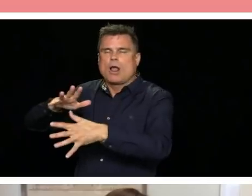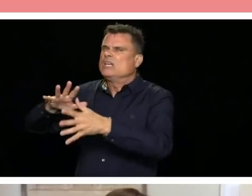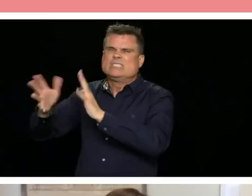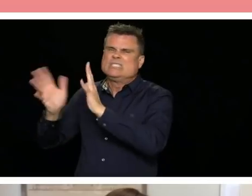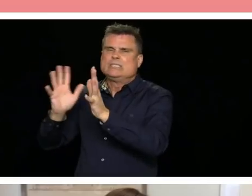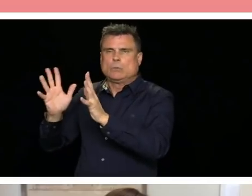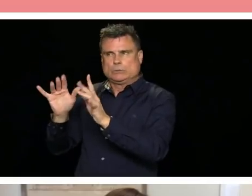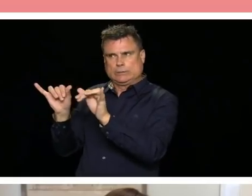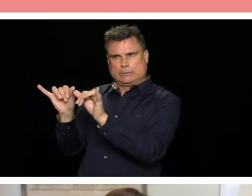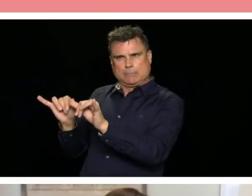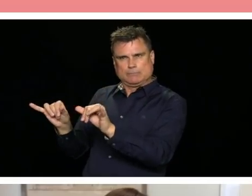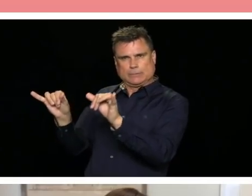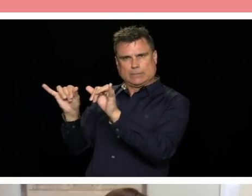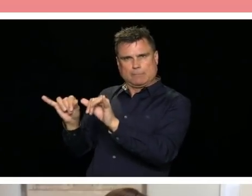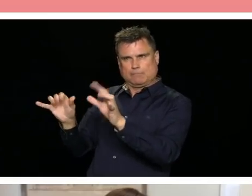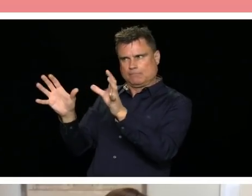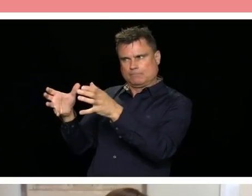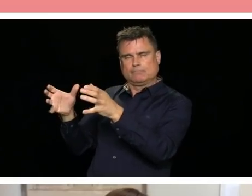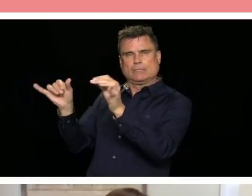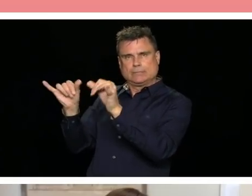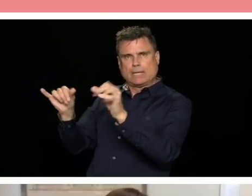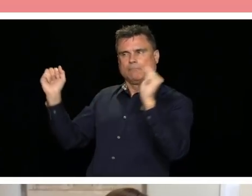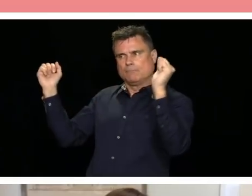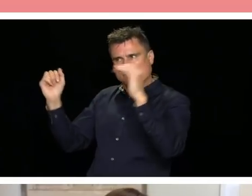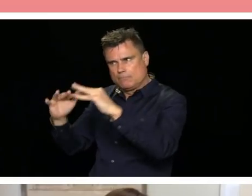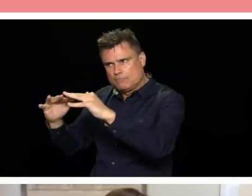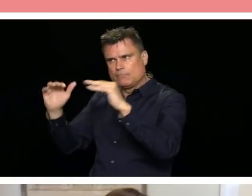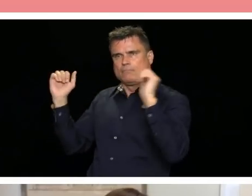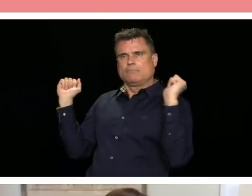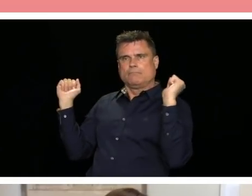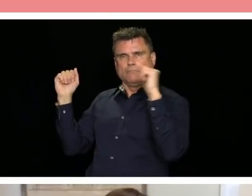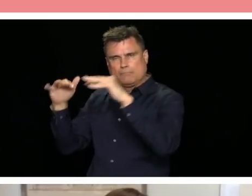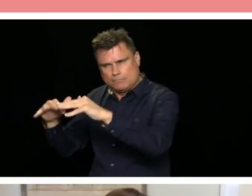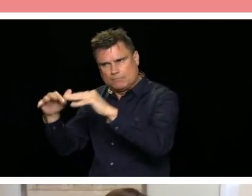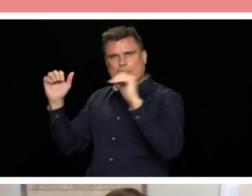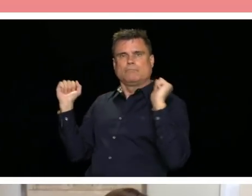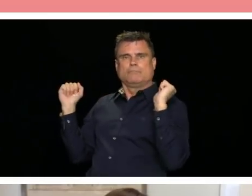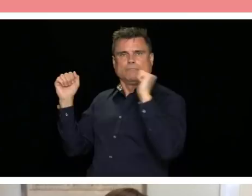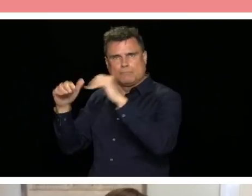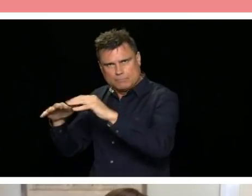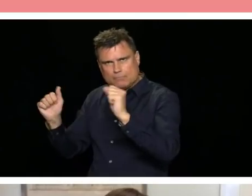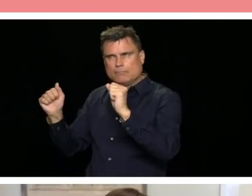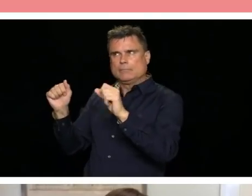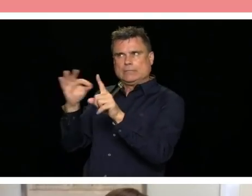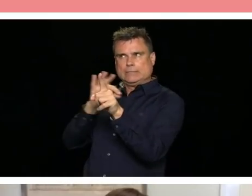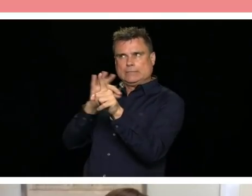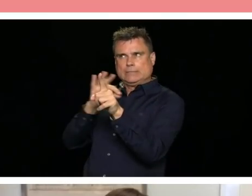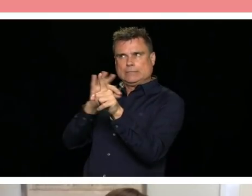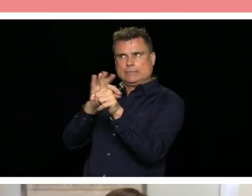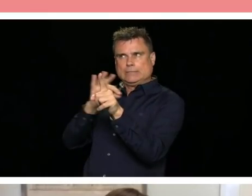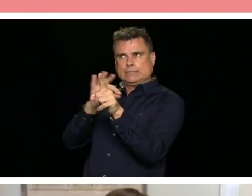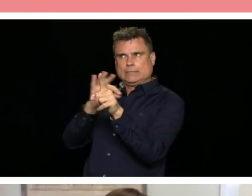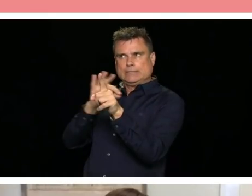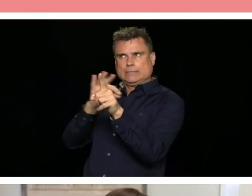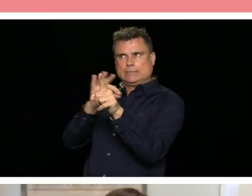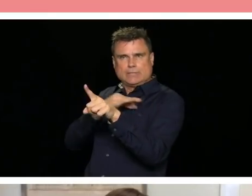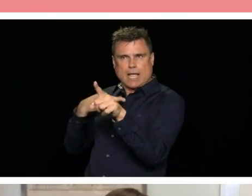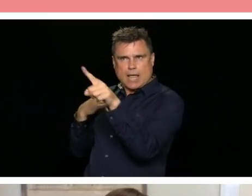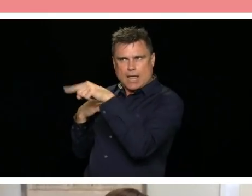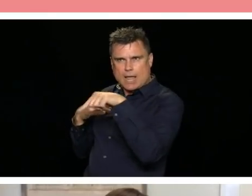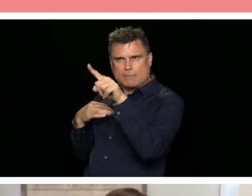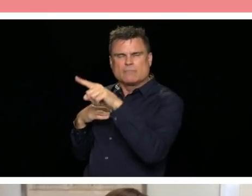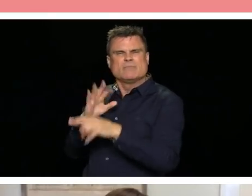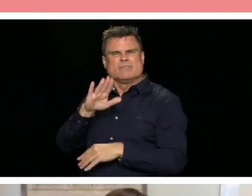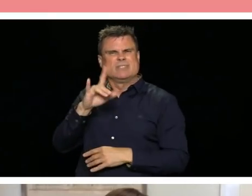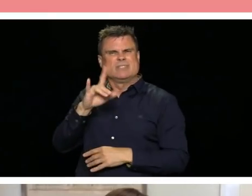feels or sounds like quite a big bubble, but if we each of these different places follows that guidance,